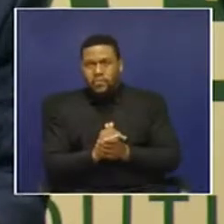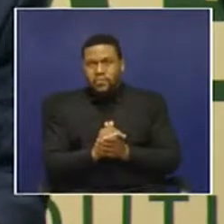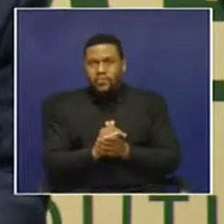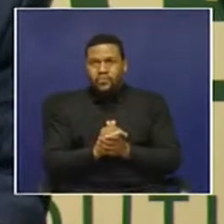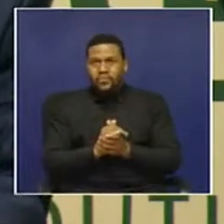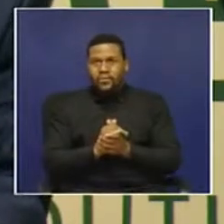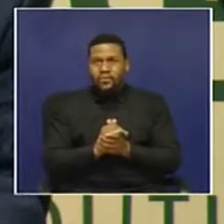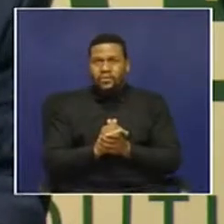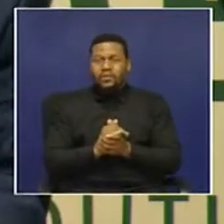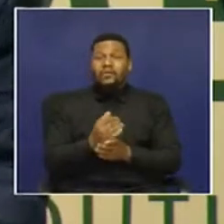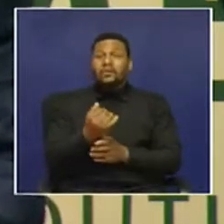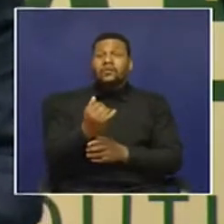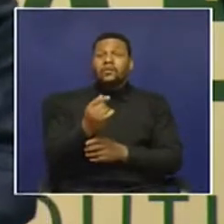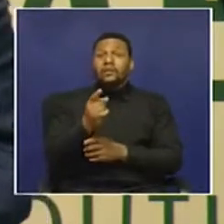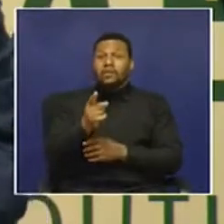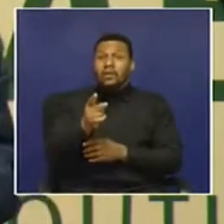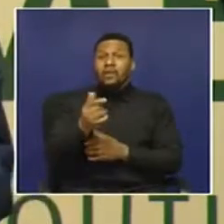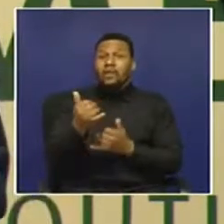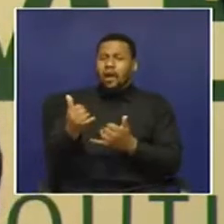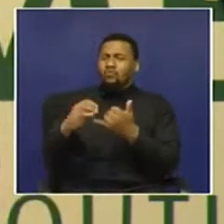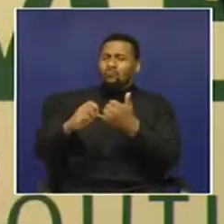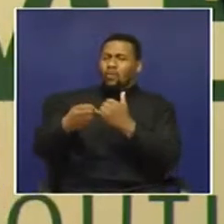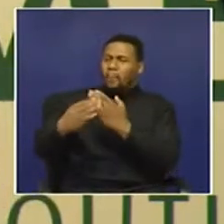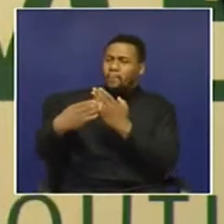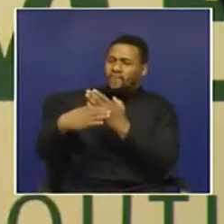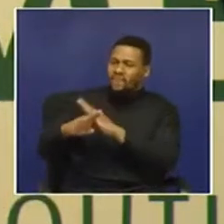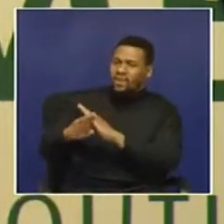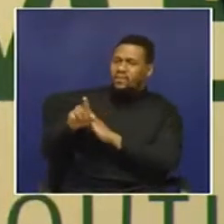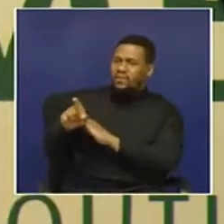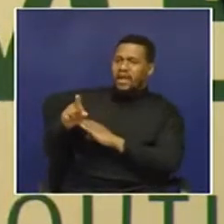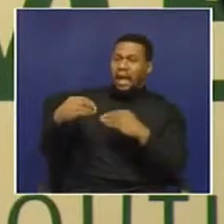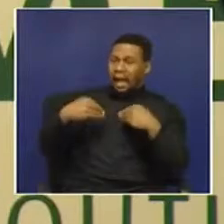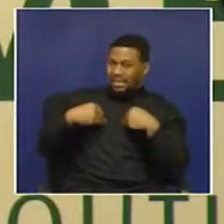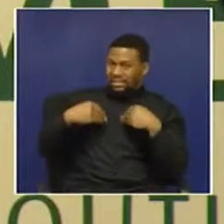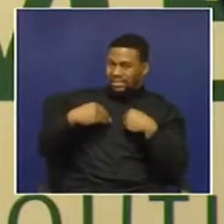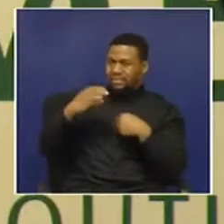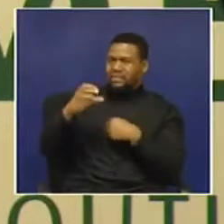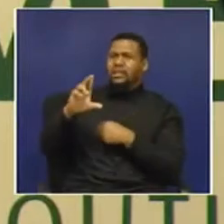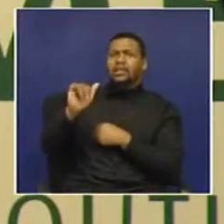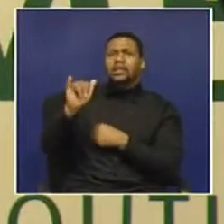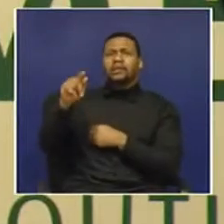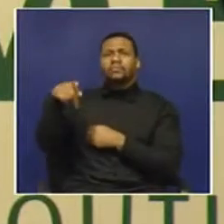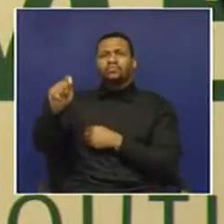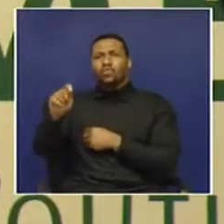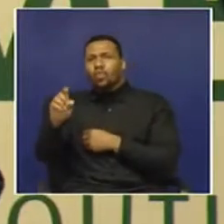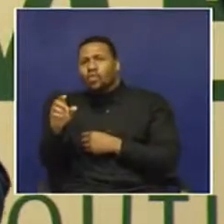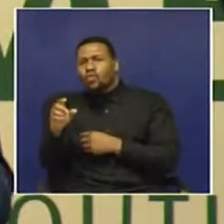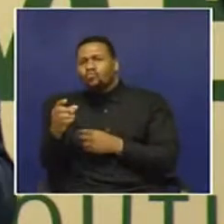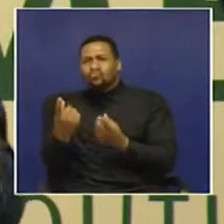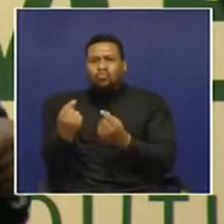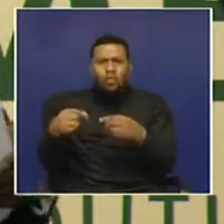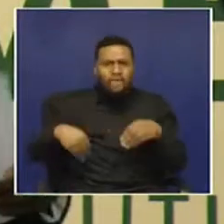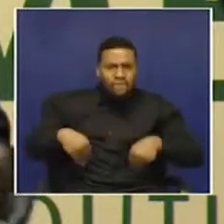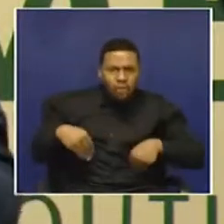to prevent use of crypto assets to launder money and commit fraud.